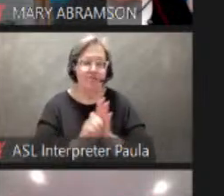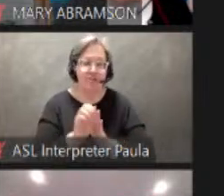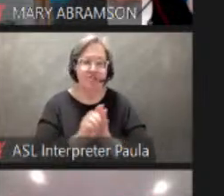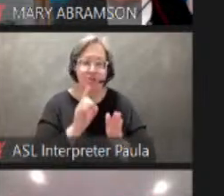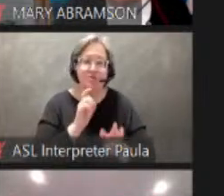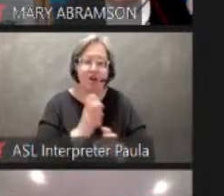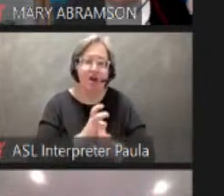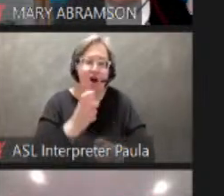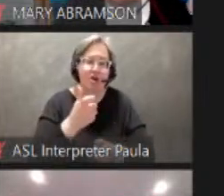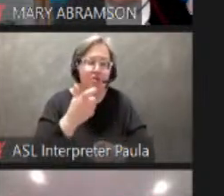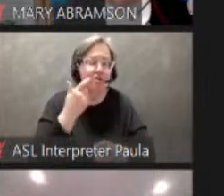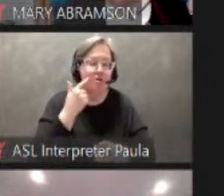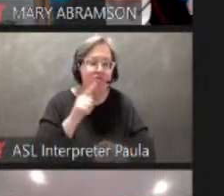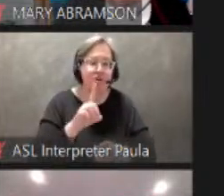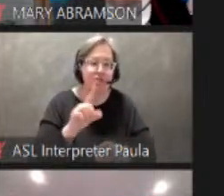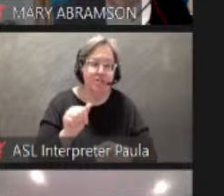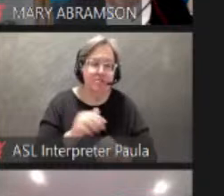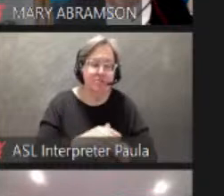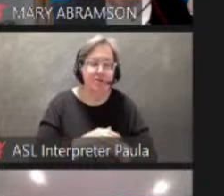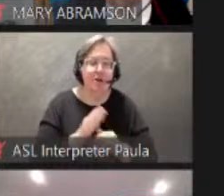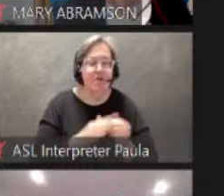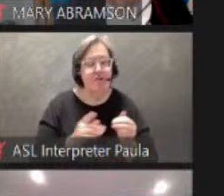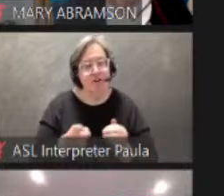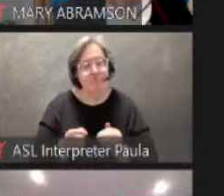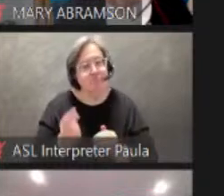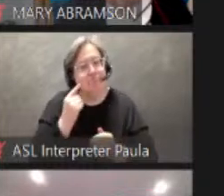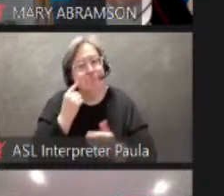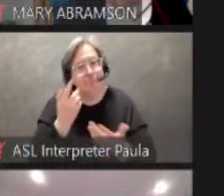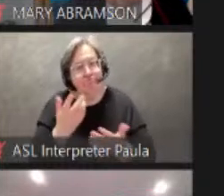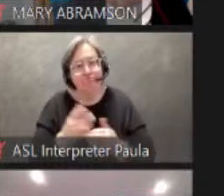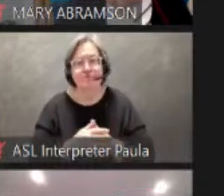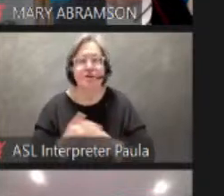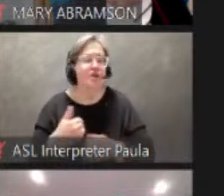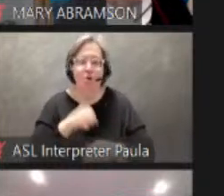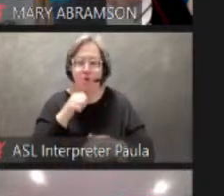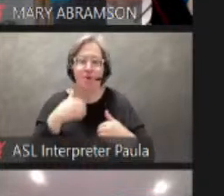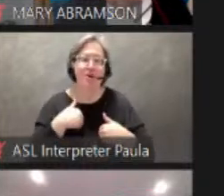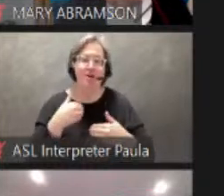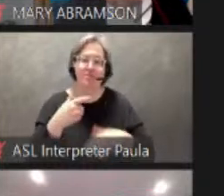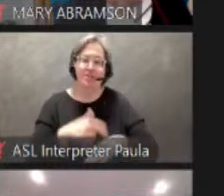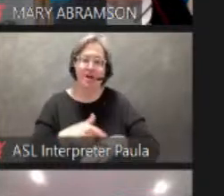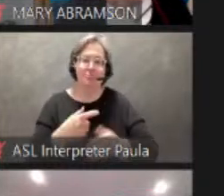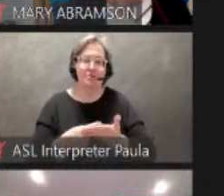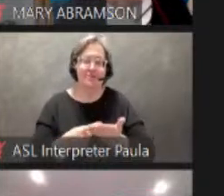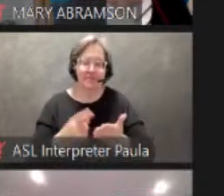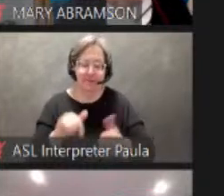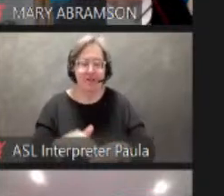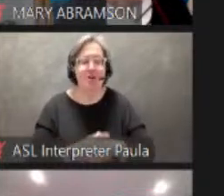disabled people than maybe it is always appreciated, but we don't have time for that. But I just wanted to make that